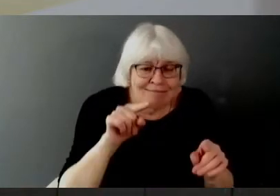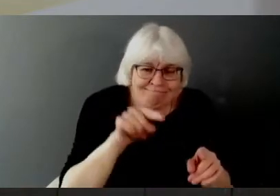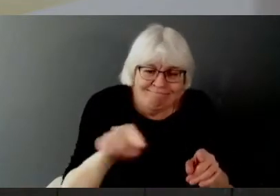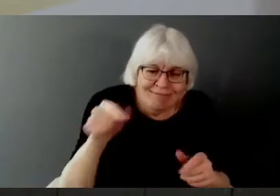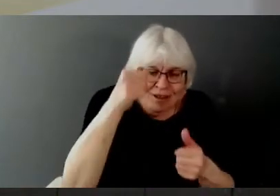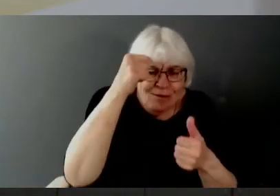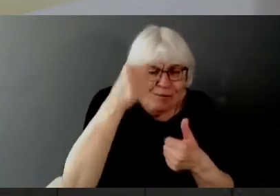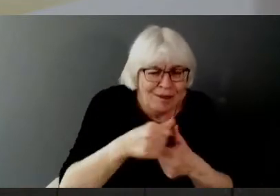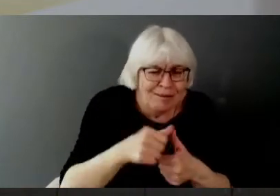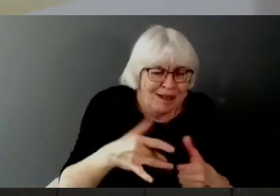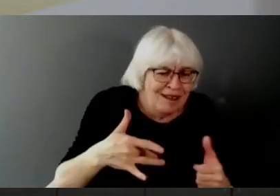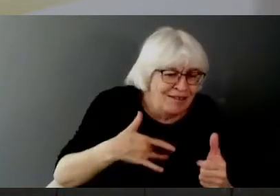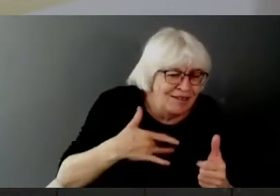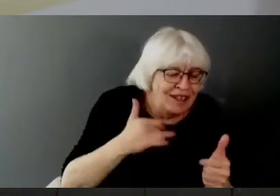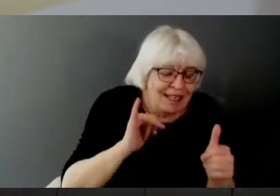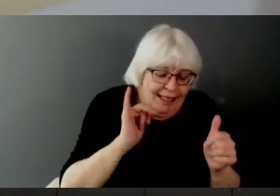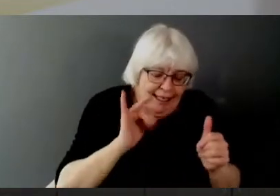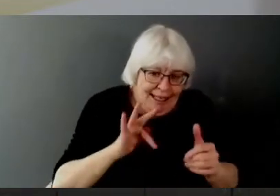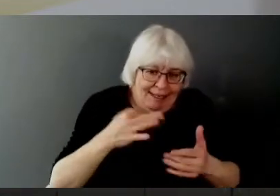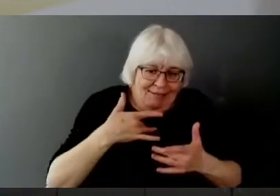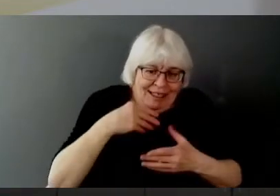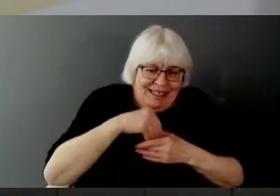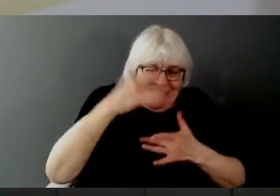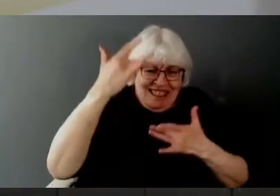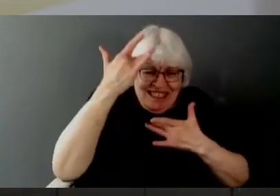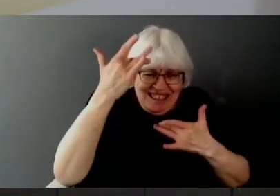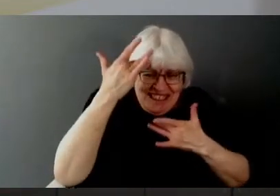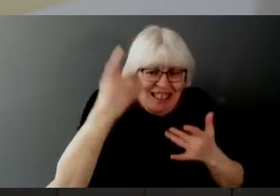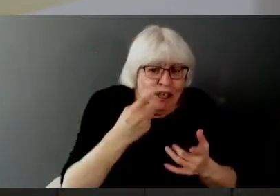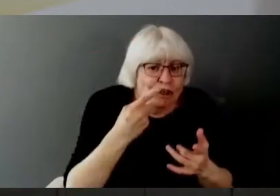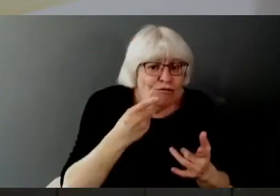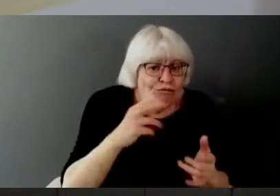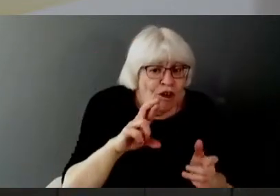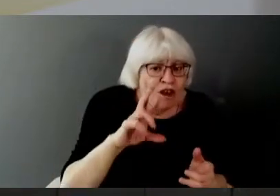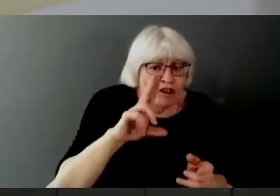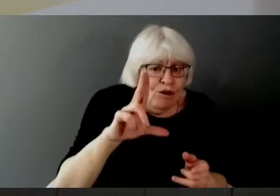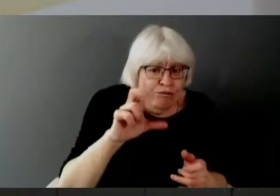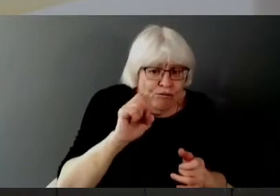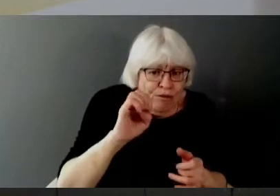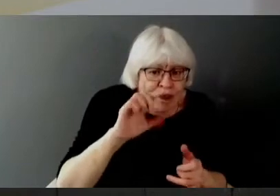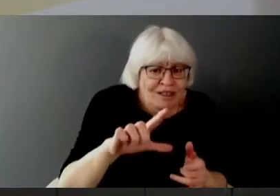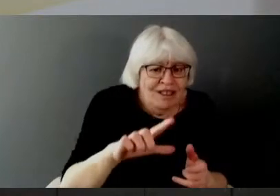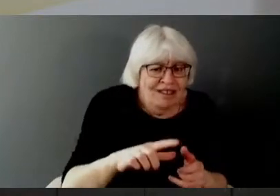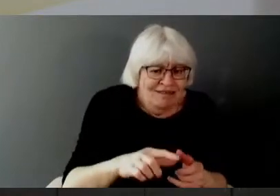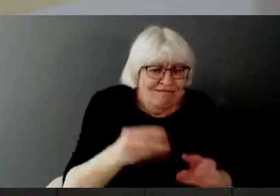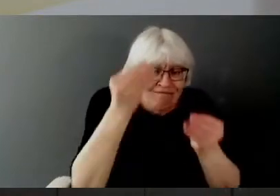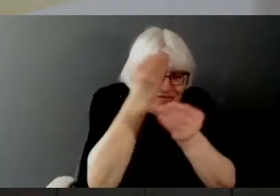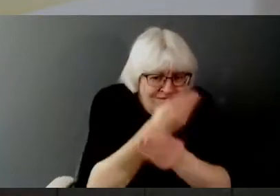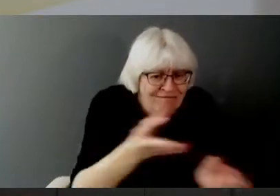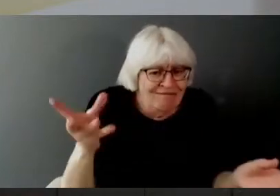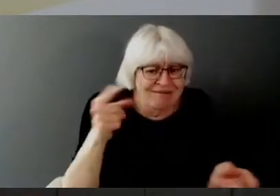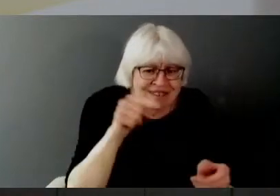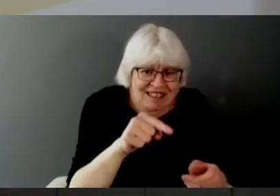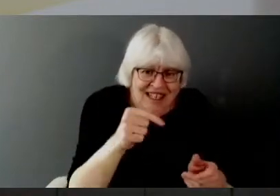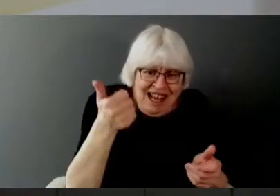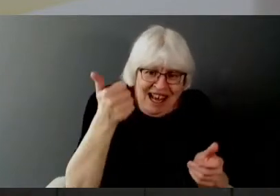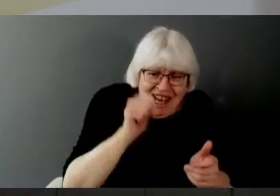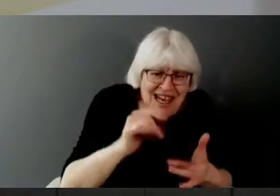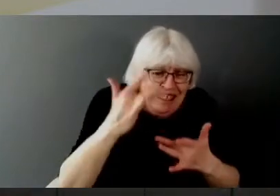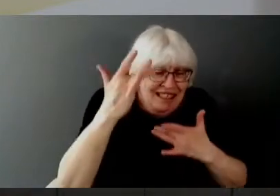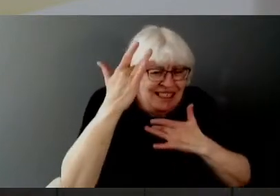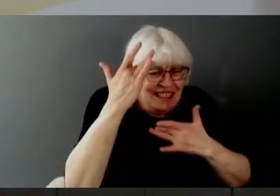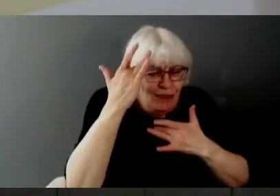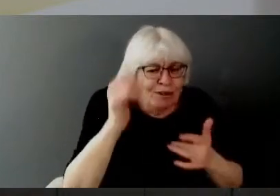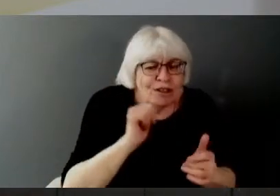Dr. Russell has spoken about this publicly, if people have any symptoms, they should not be going to attend social